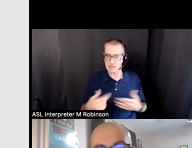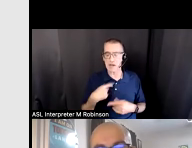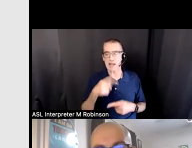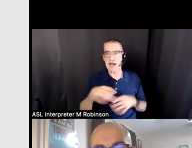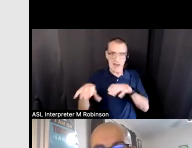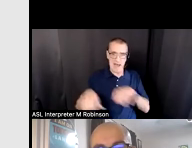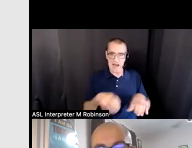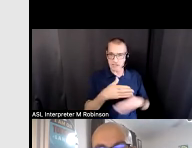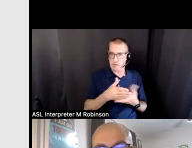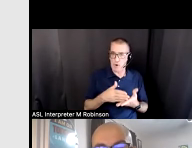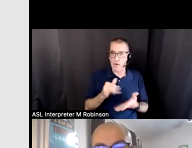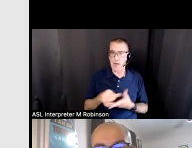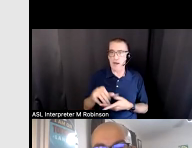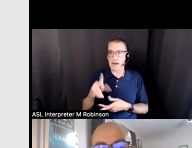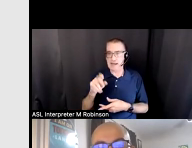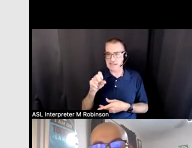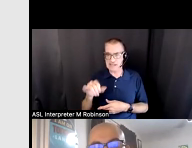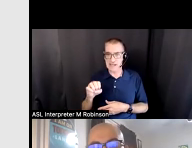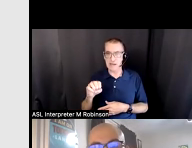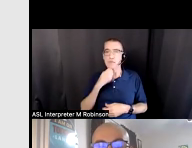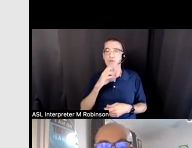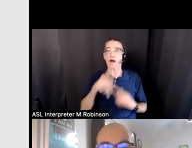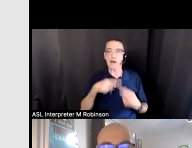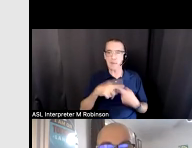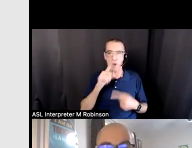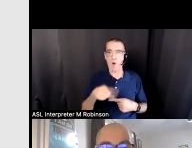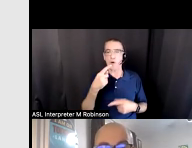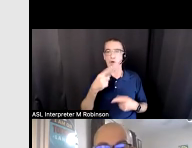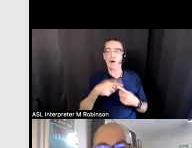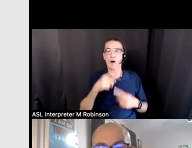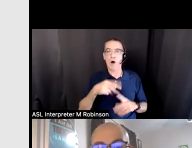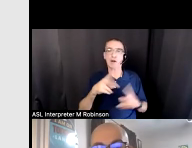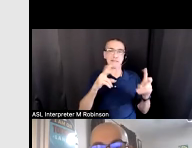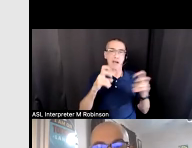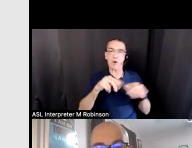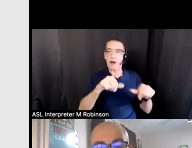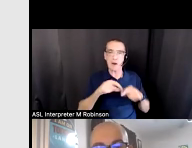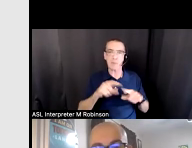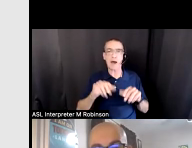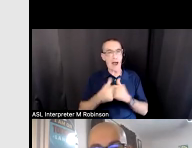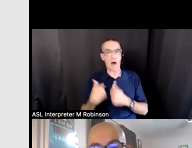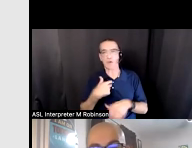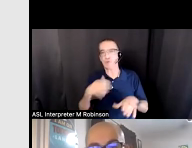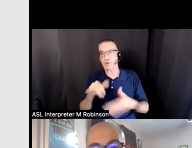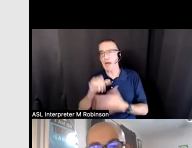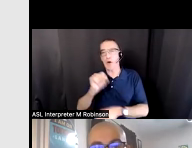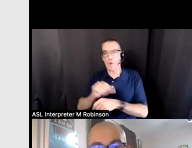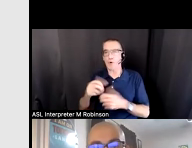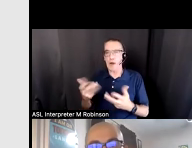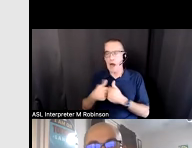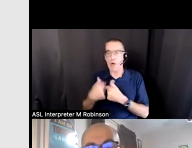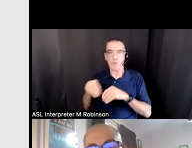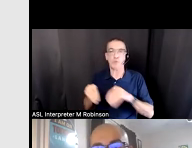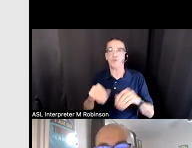acting part that Casey talked about, not just specifically on topics or areas, but even how we do the work. How are we moving